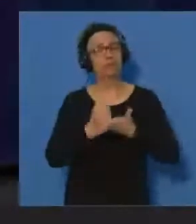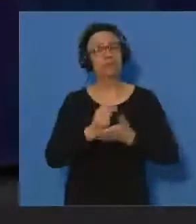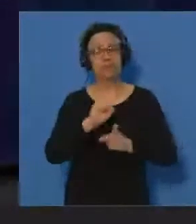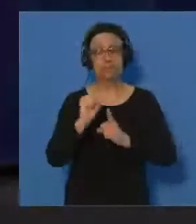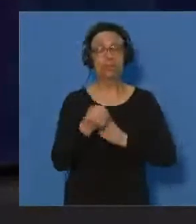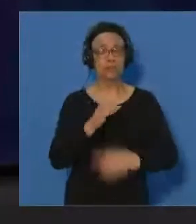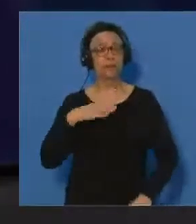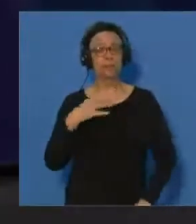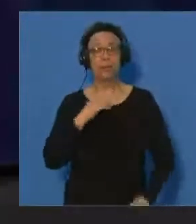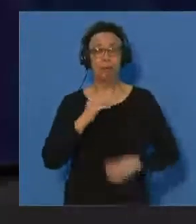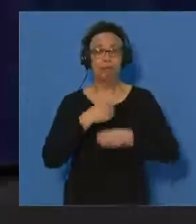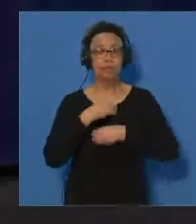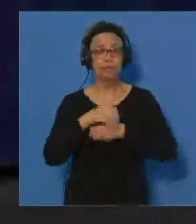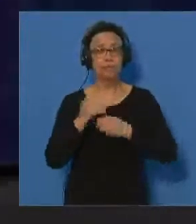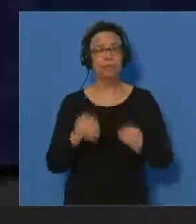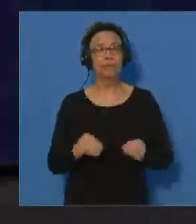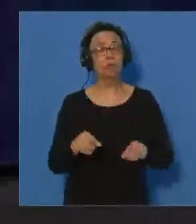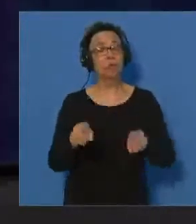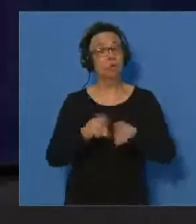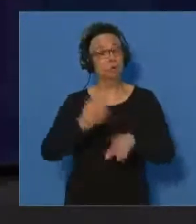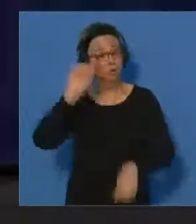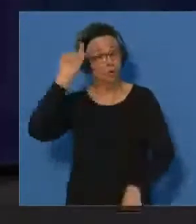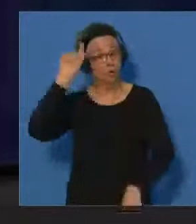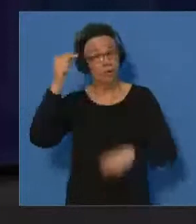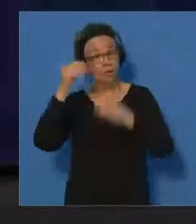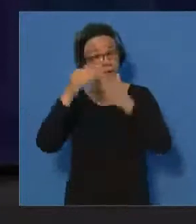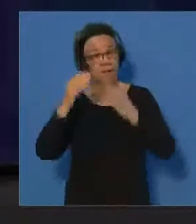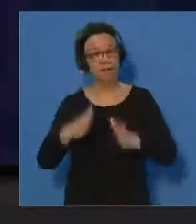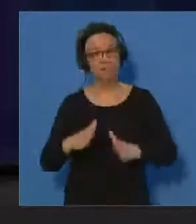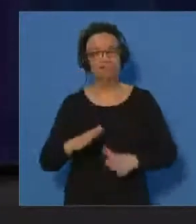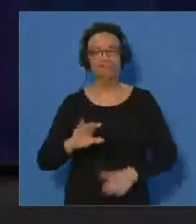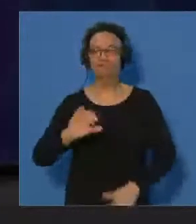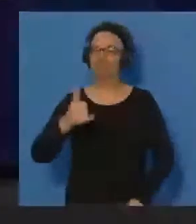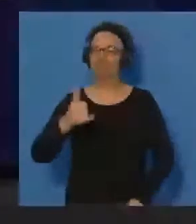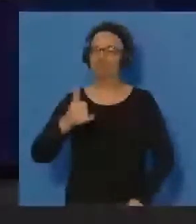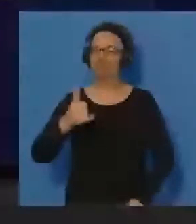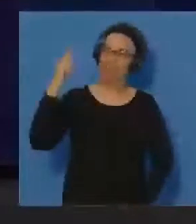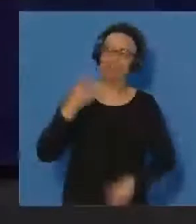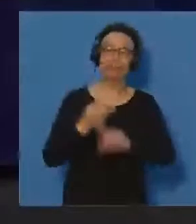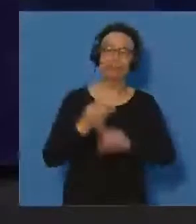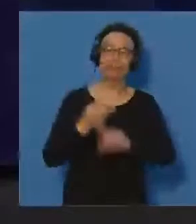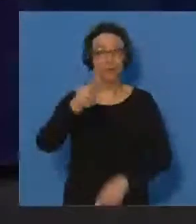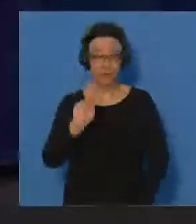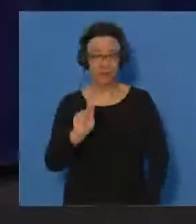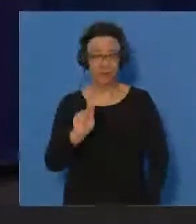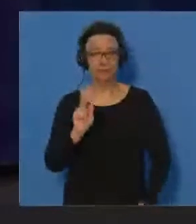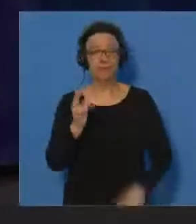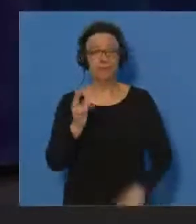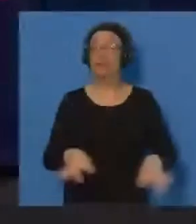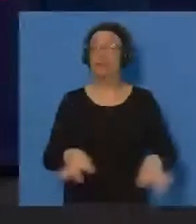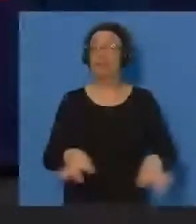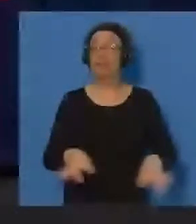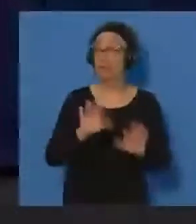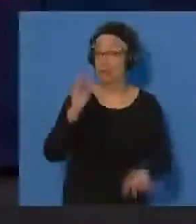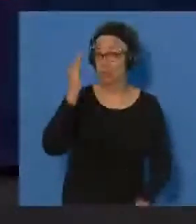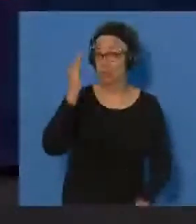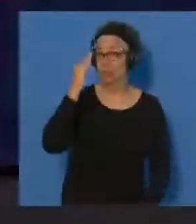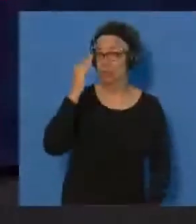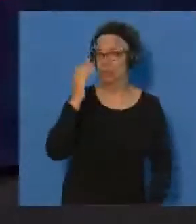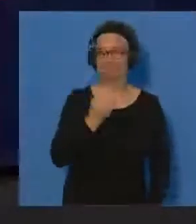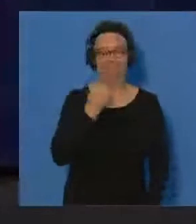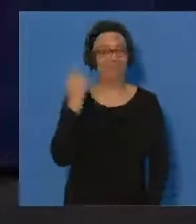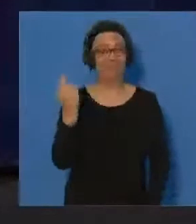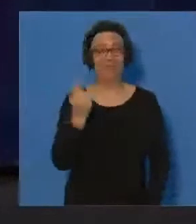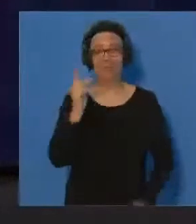Cabinet Office, in conjunction with Government House, has arranged for another flight from the United Kingdom. It is important to note